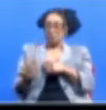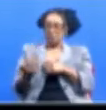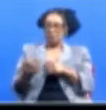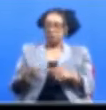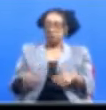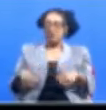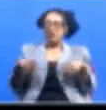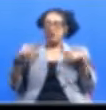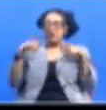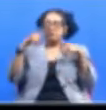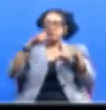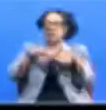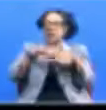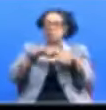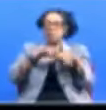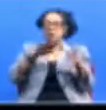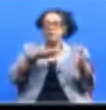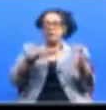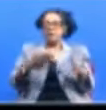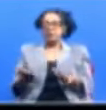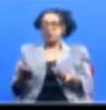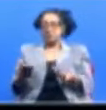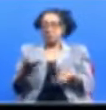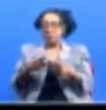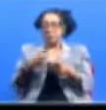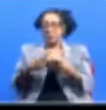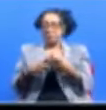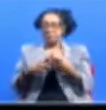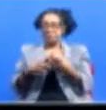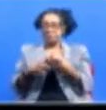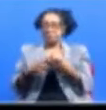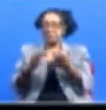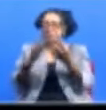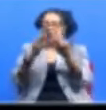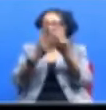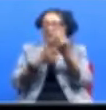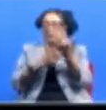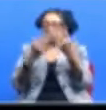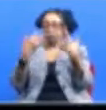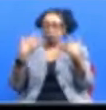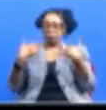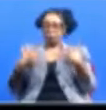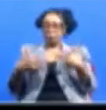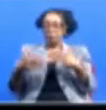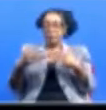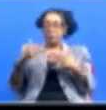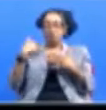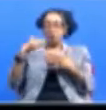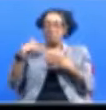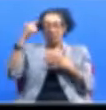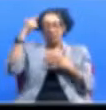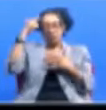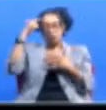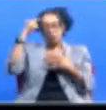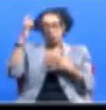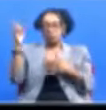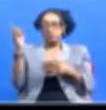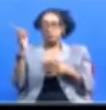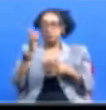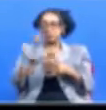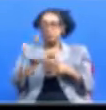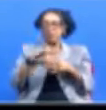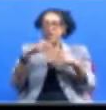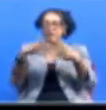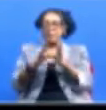was soaked in blood, leaving the bandits to think they had wiped out the whole family. As NTV's Lois Wangoi now reports, the killing of the four-year-old's